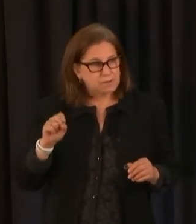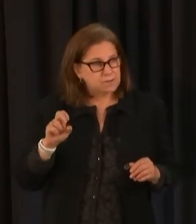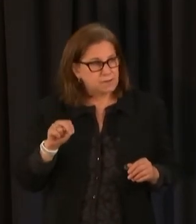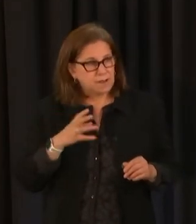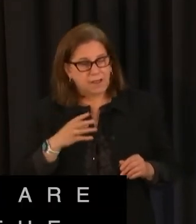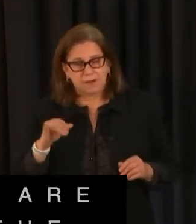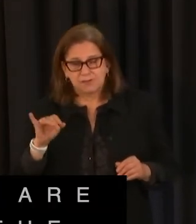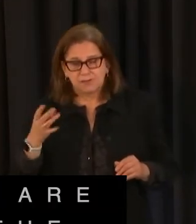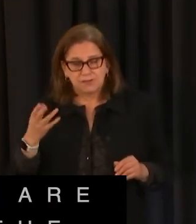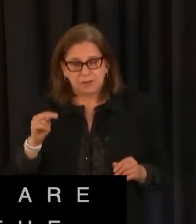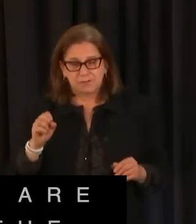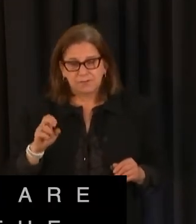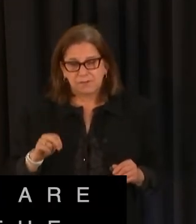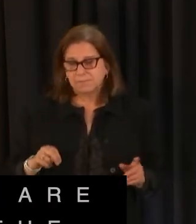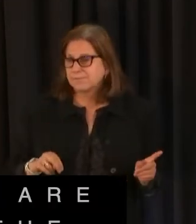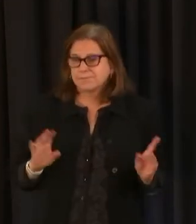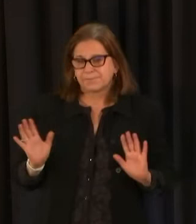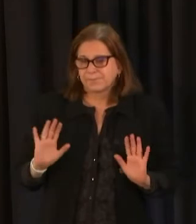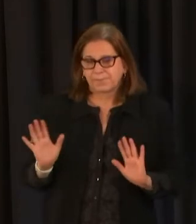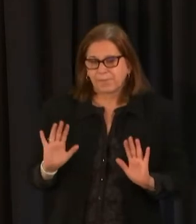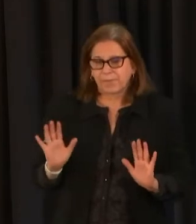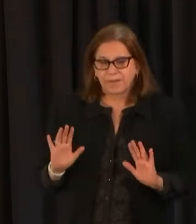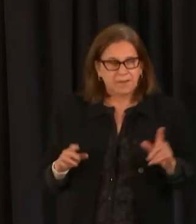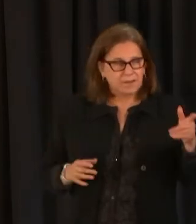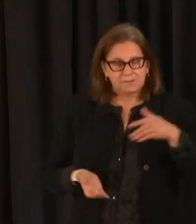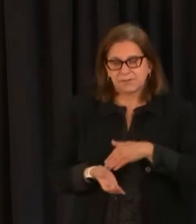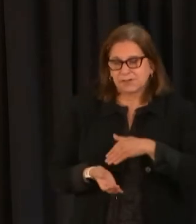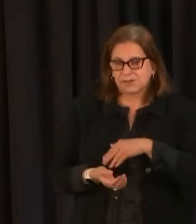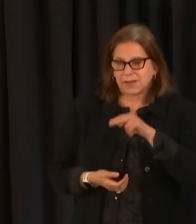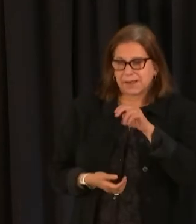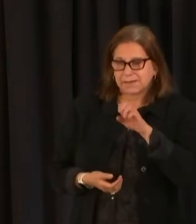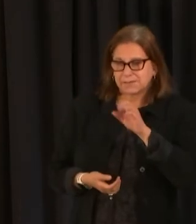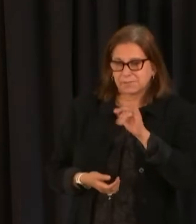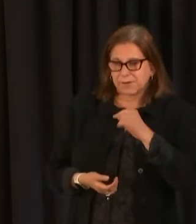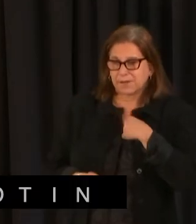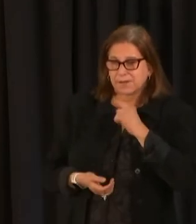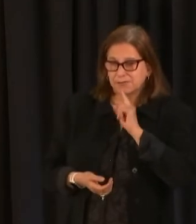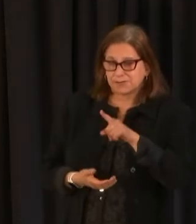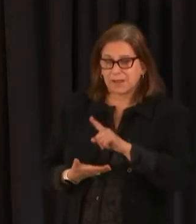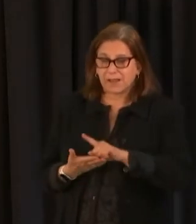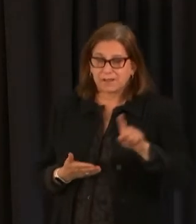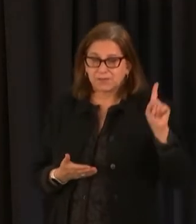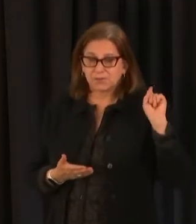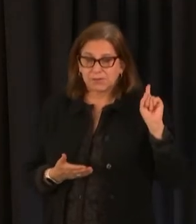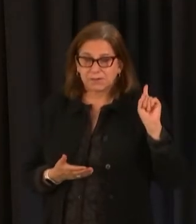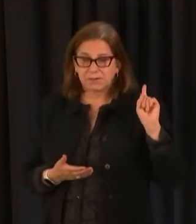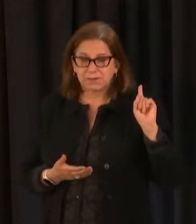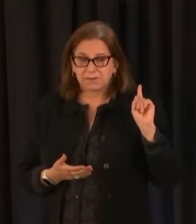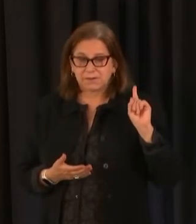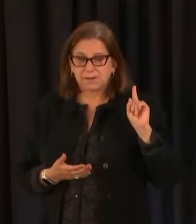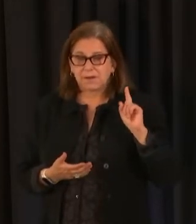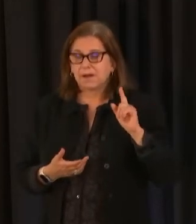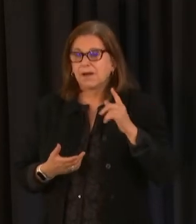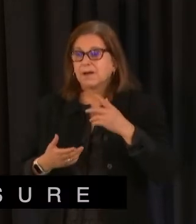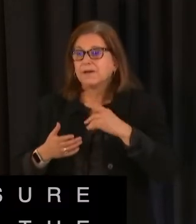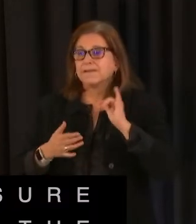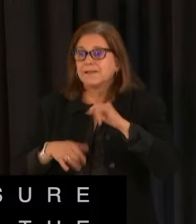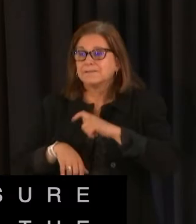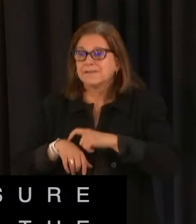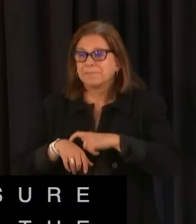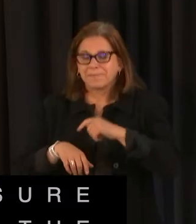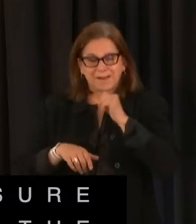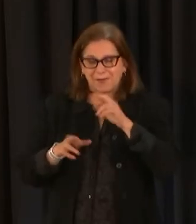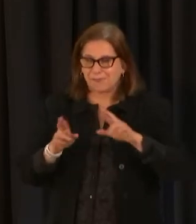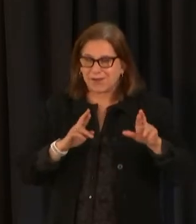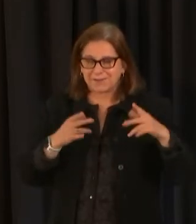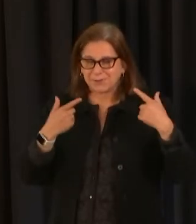Moderna? No, I want to make sure you clarify that last week the program was not live because the program wasn't ready to go live.